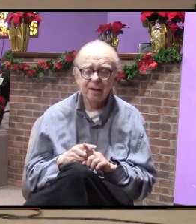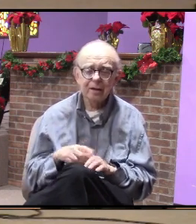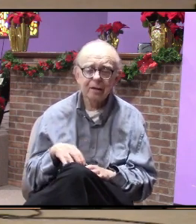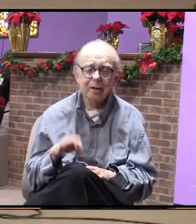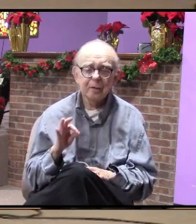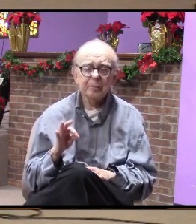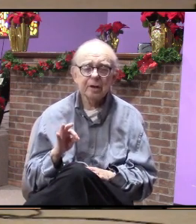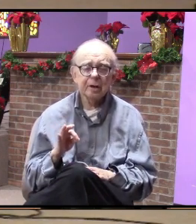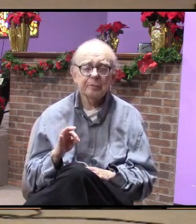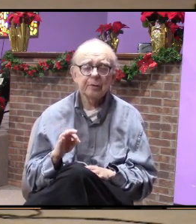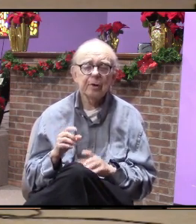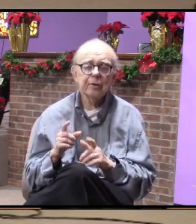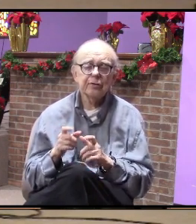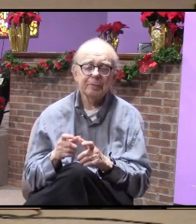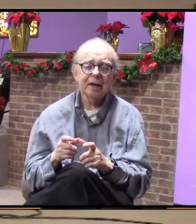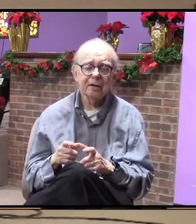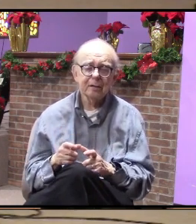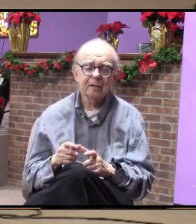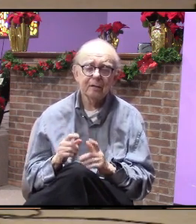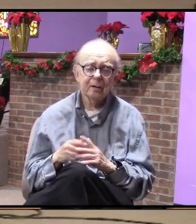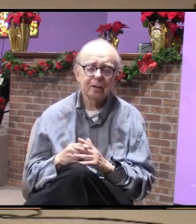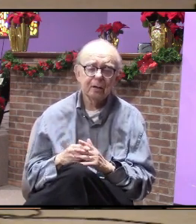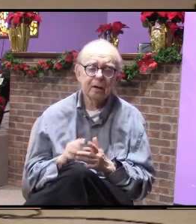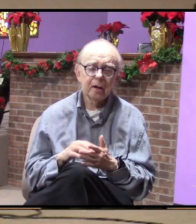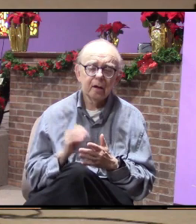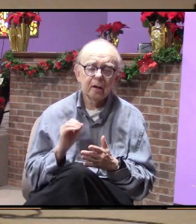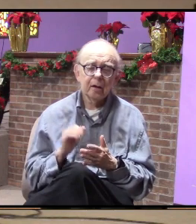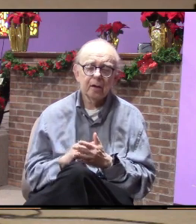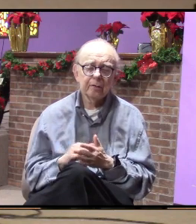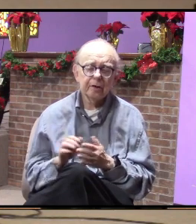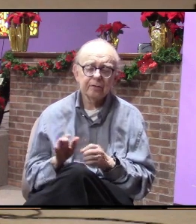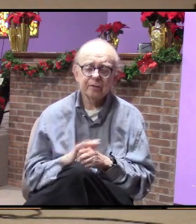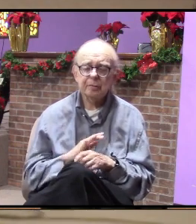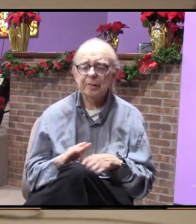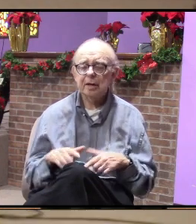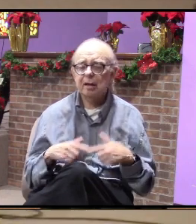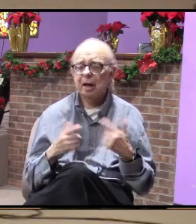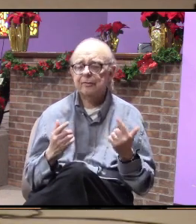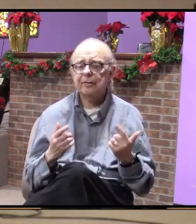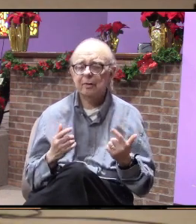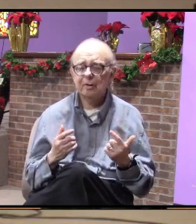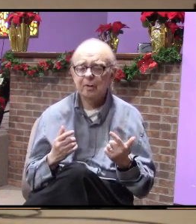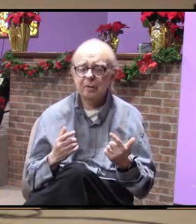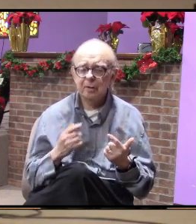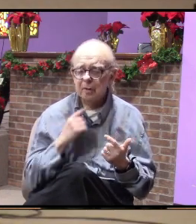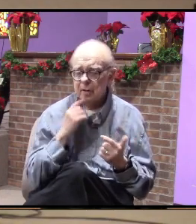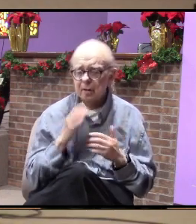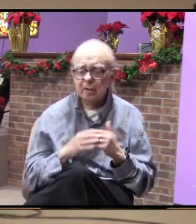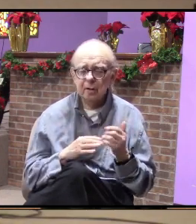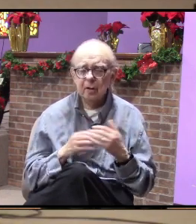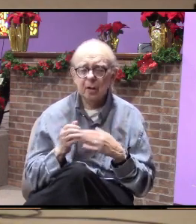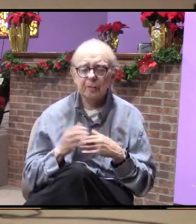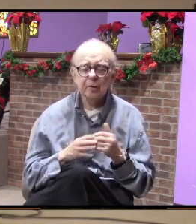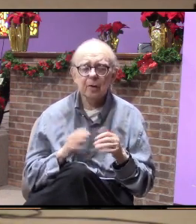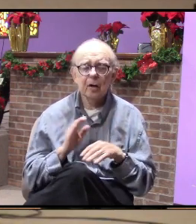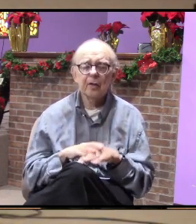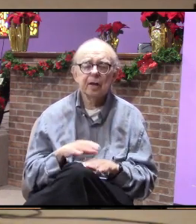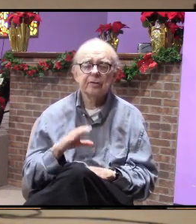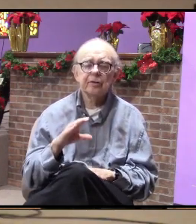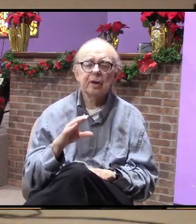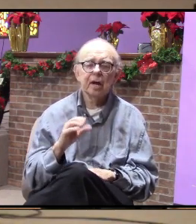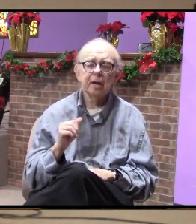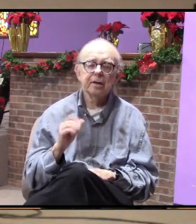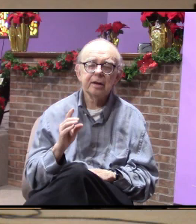up the cadence. And you started to learn that your whole life was built on that cadence.